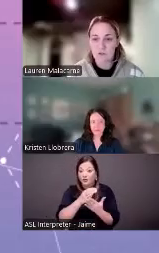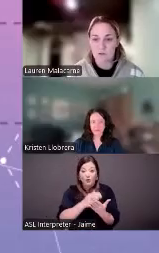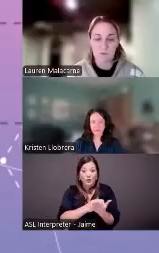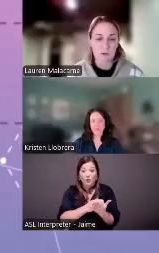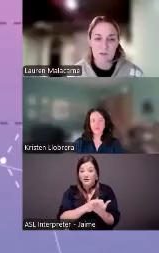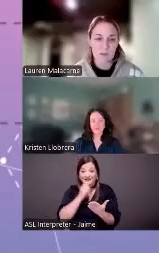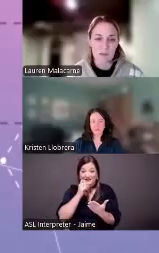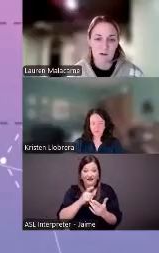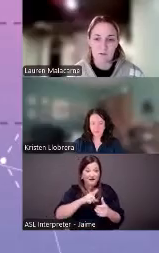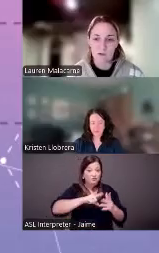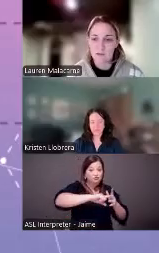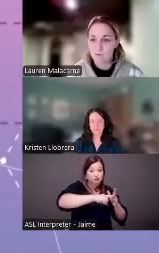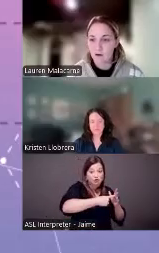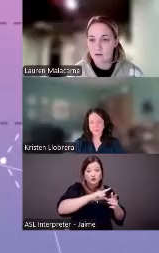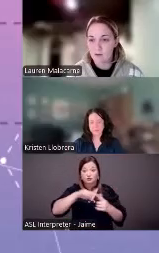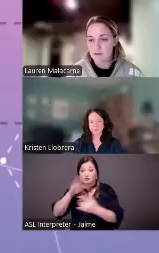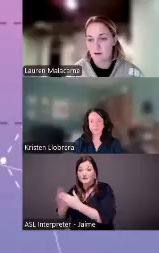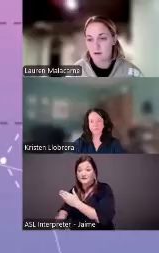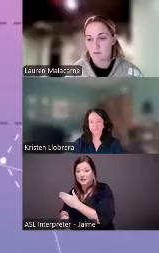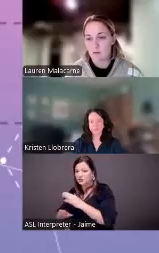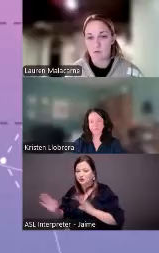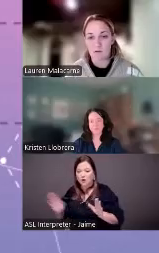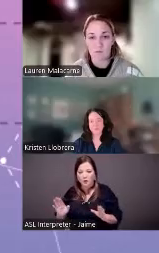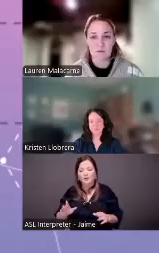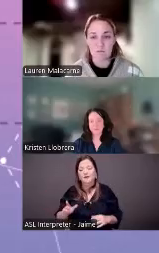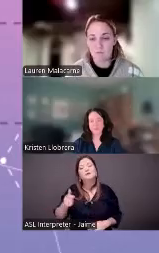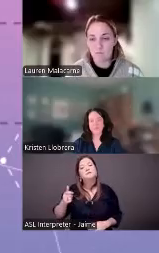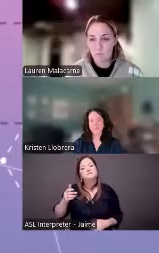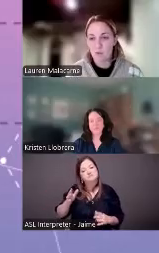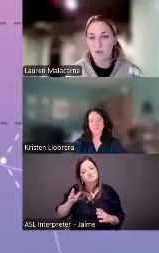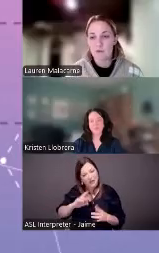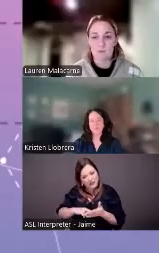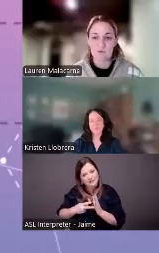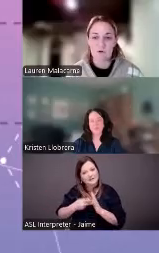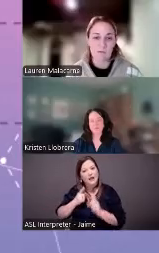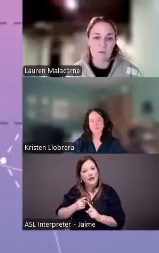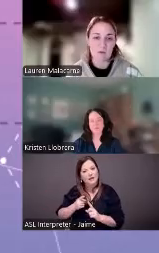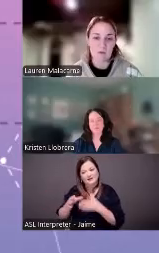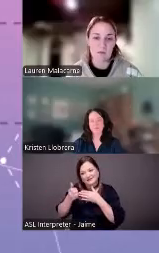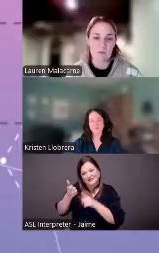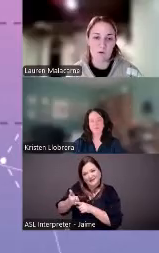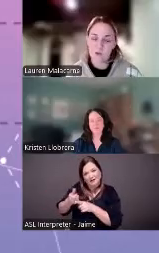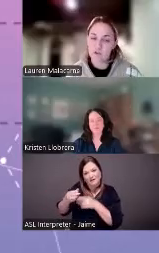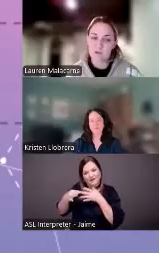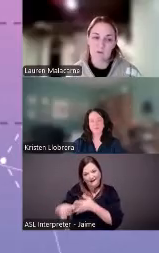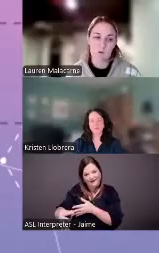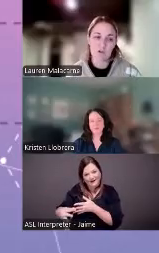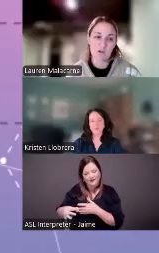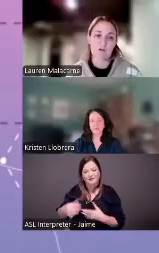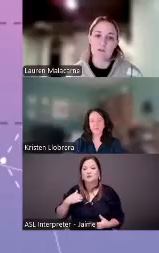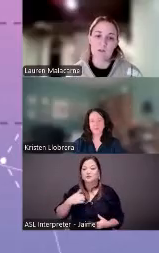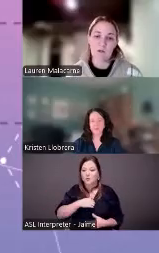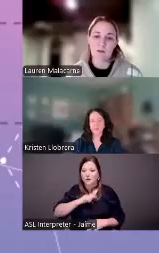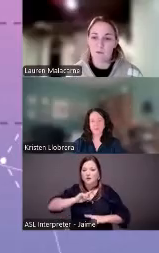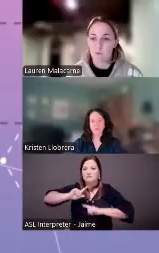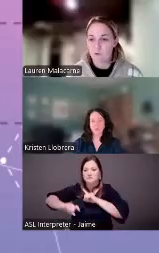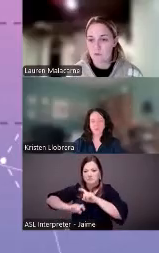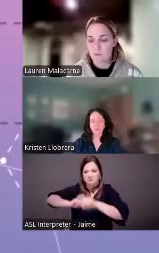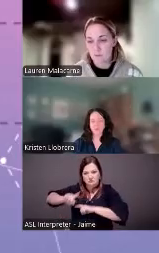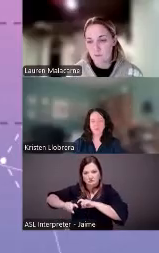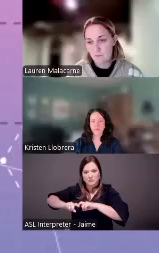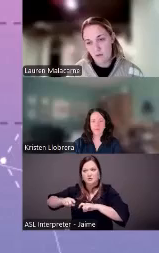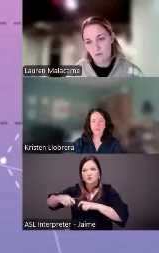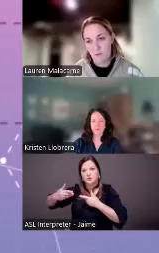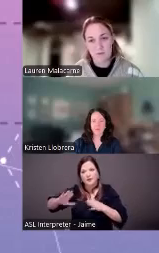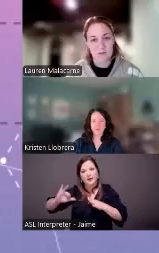finish. It's really meant to be kind of like self-guided. And we put in some different questions and questionnaires that allow the person